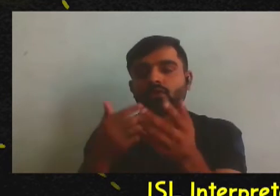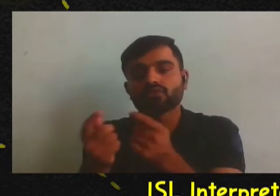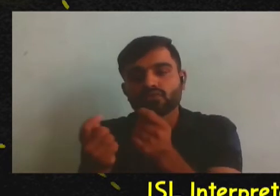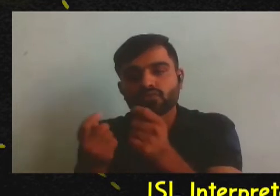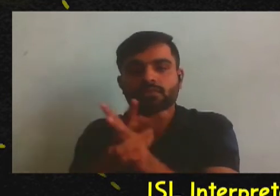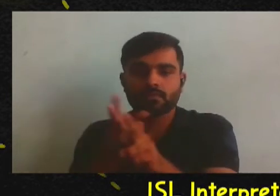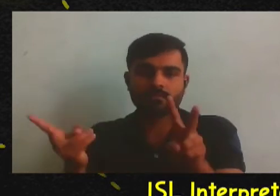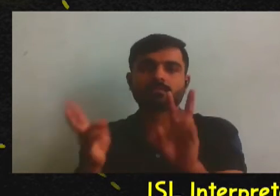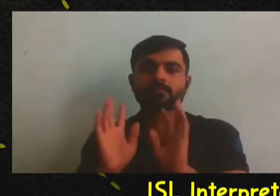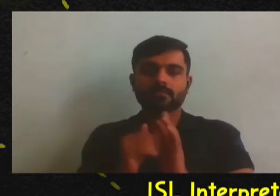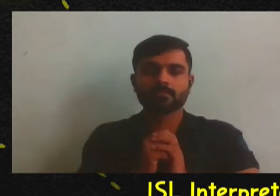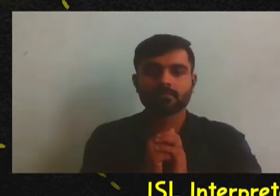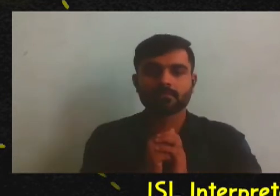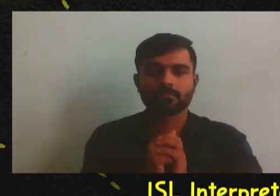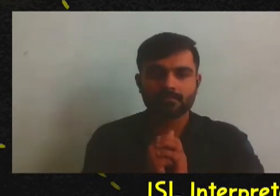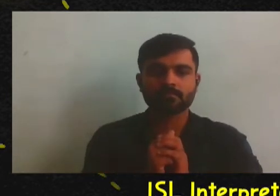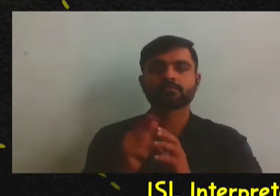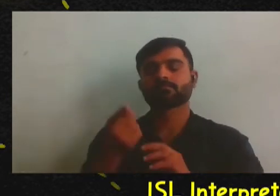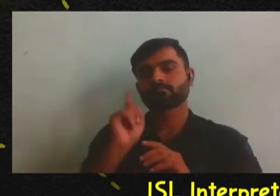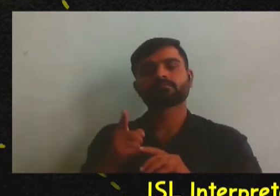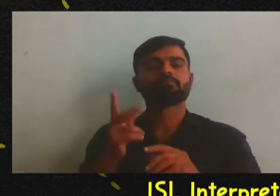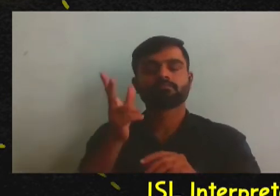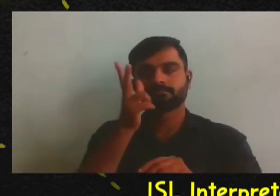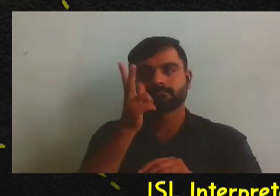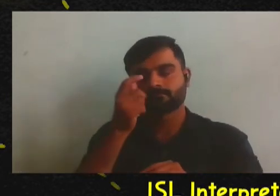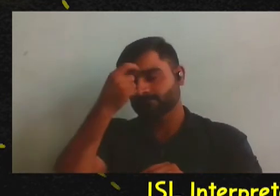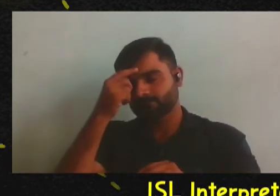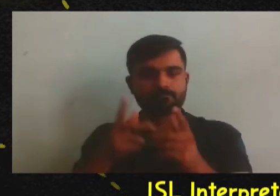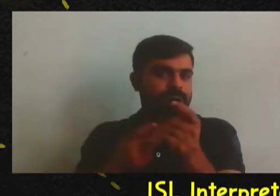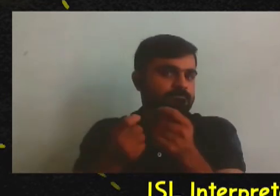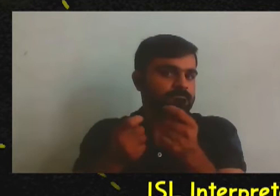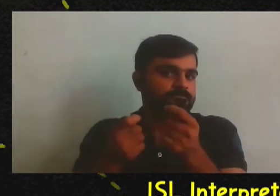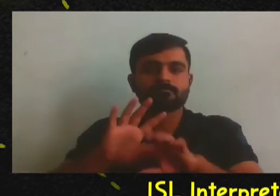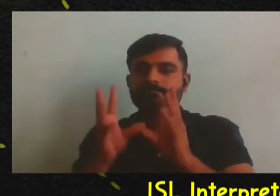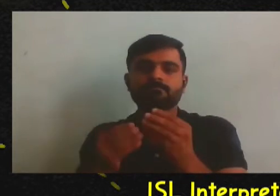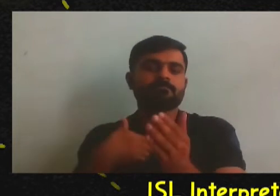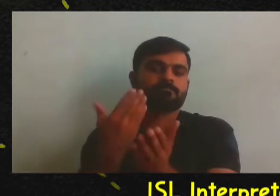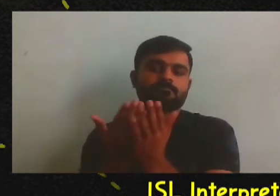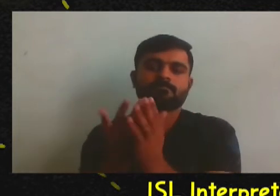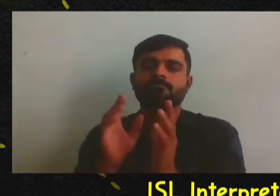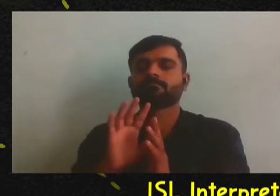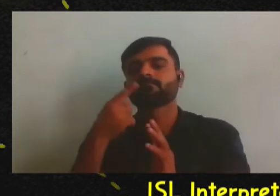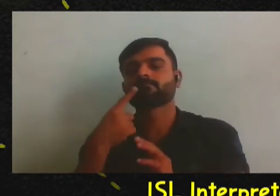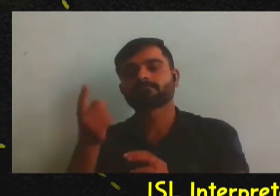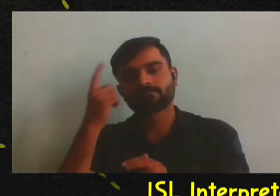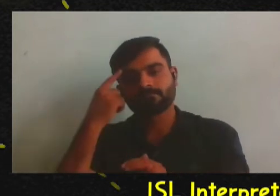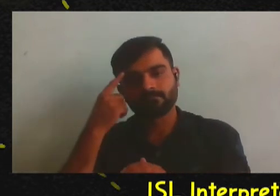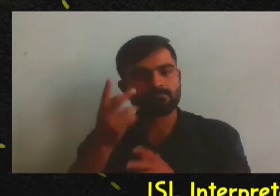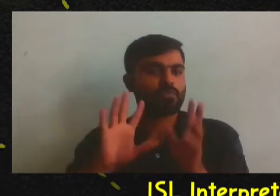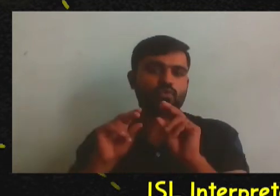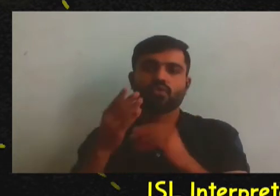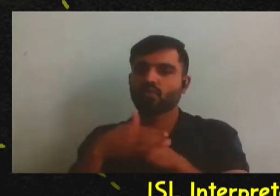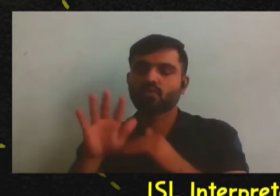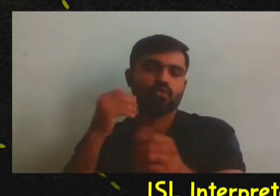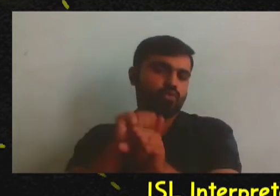problem. And you listen to the problem and you can't deal with it, or you can't apply it, or you think, no, this is not going to